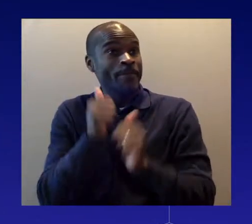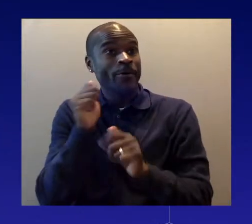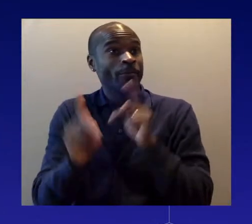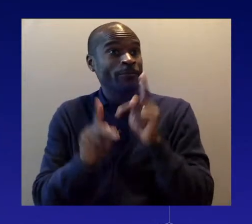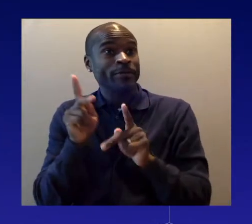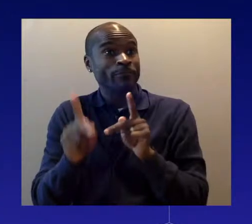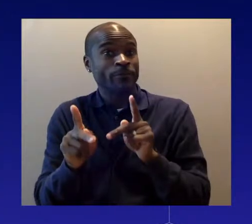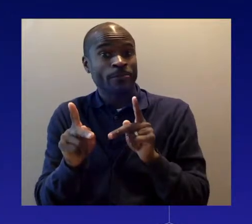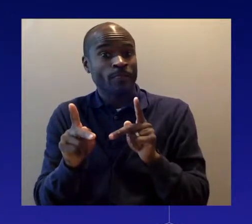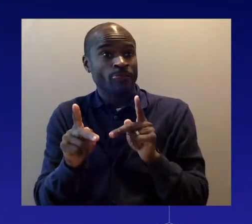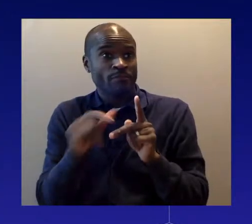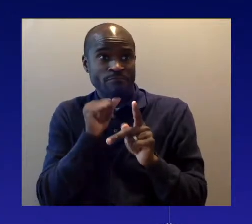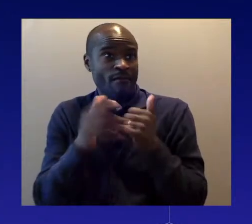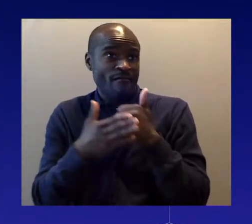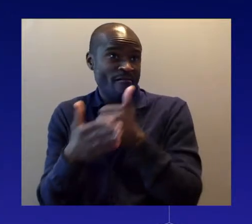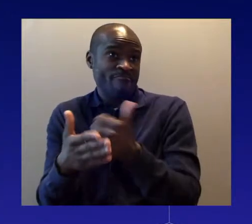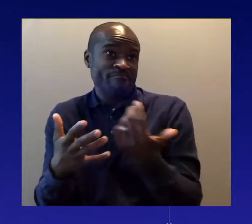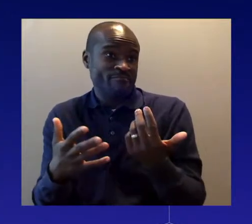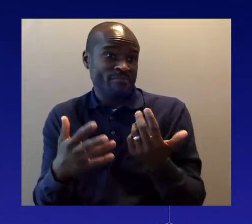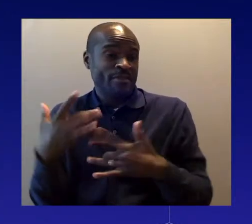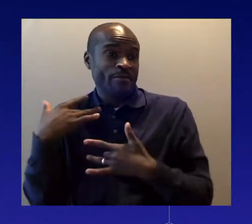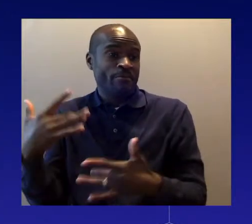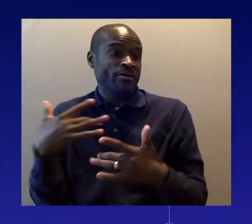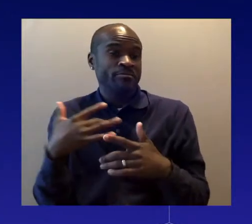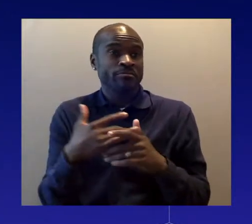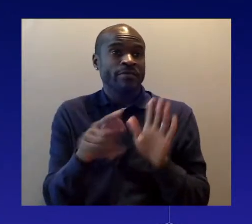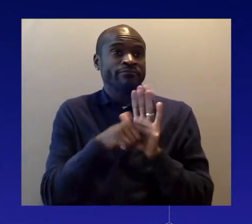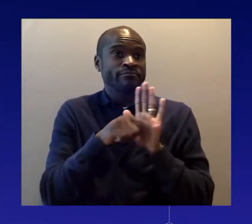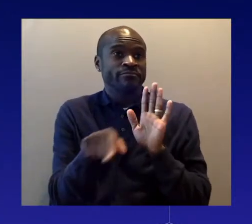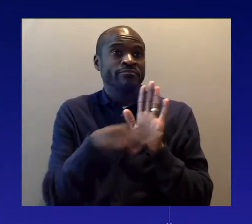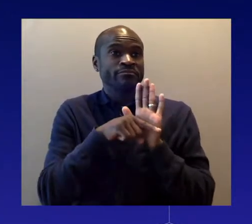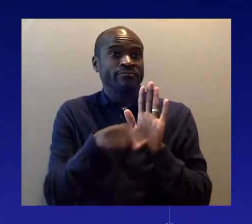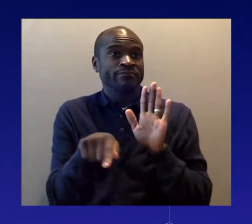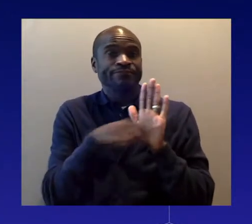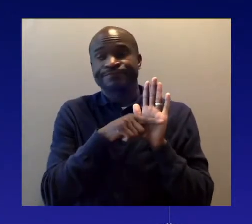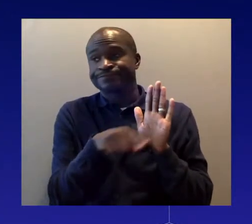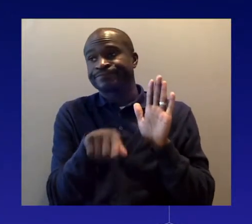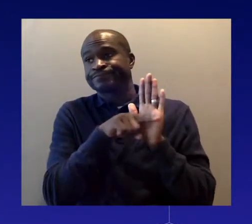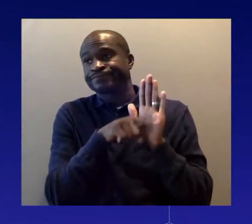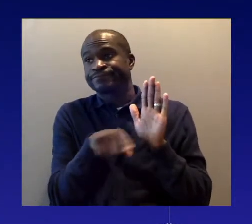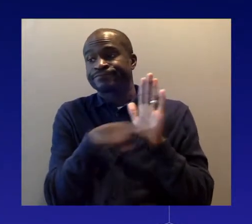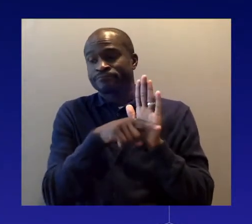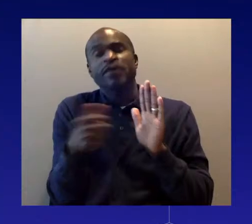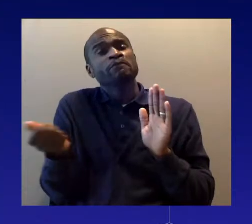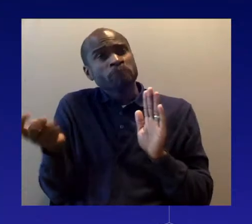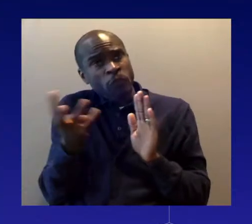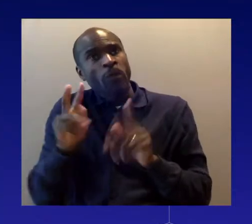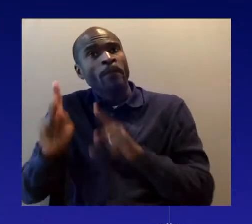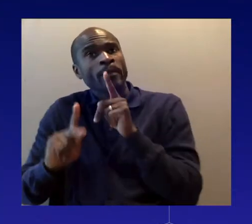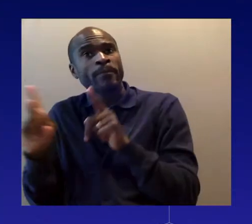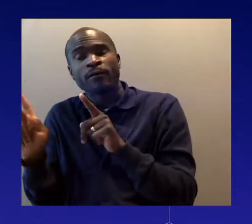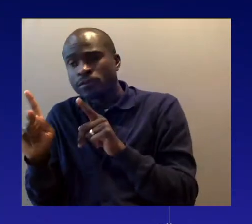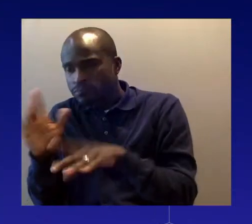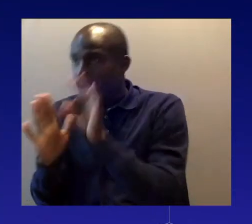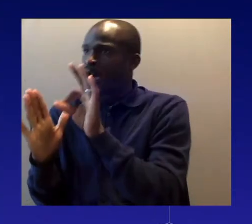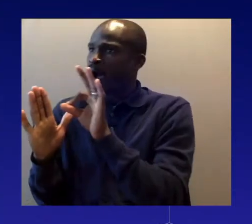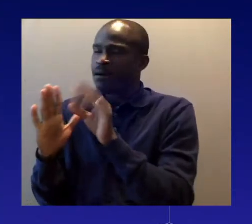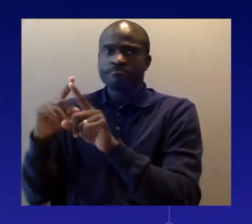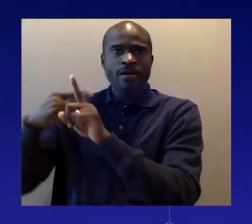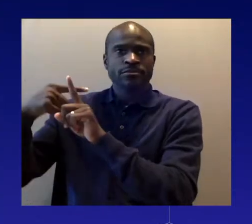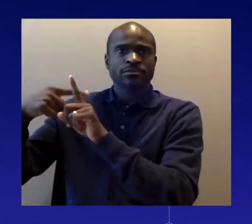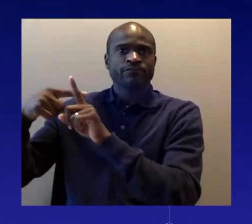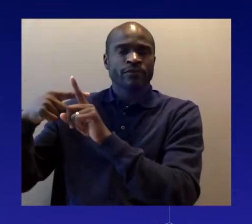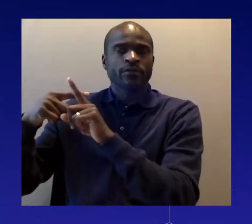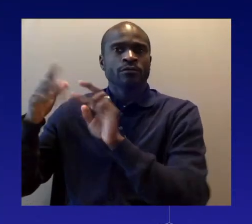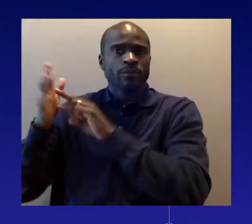test. There's a few people that have a positive test and they're helped by screening, right? We found their disease early, we might be able to intervene early. But the